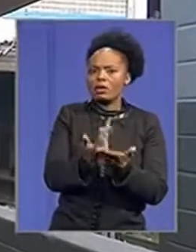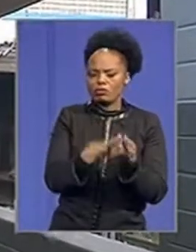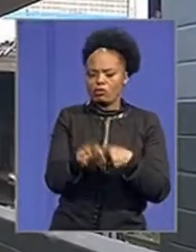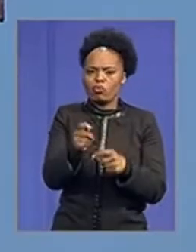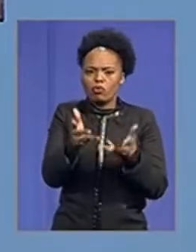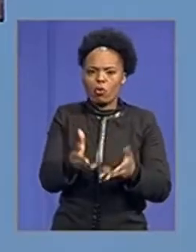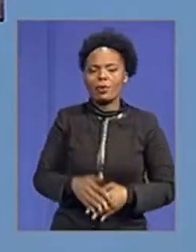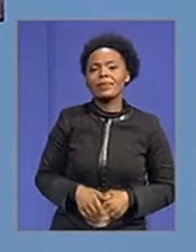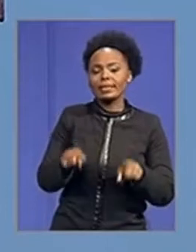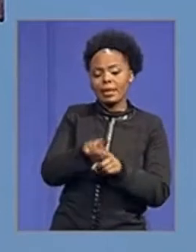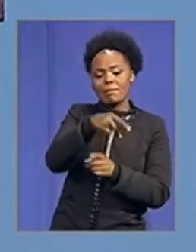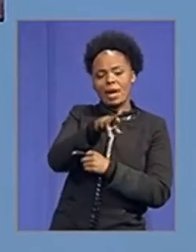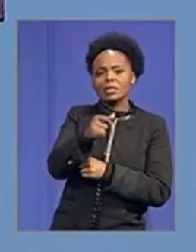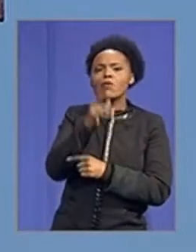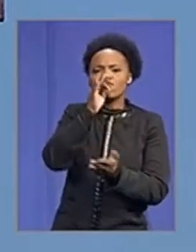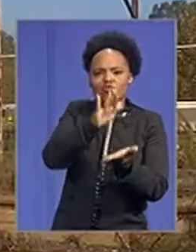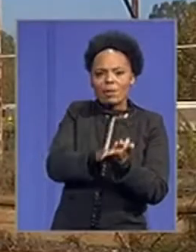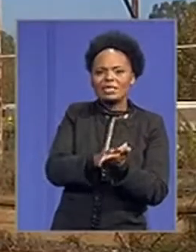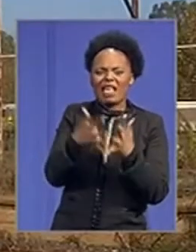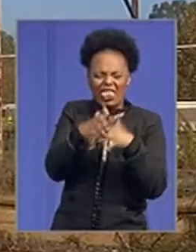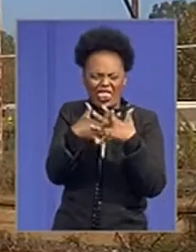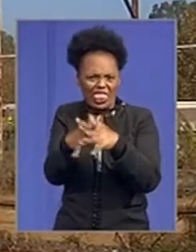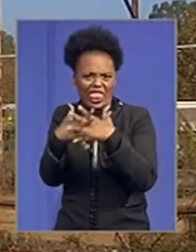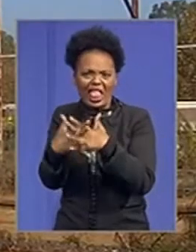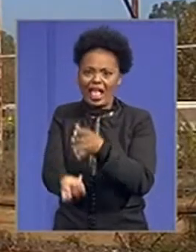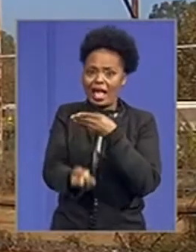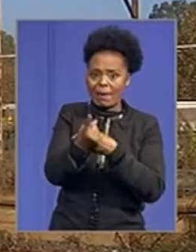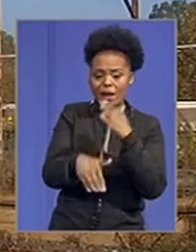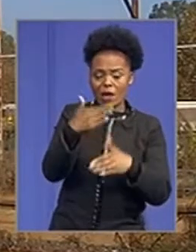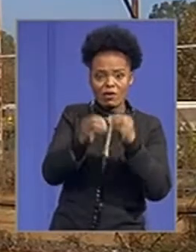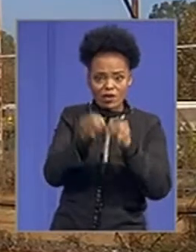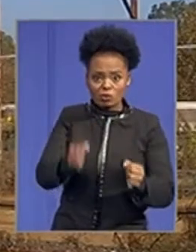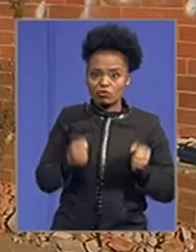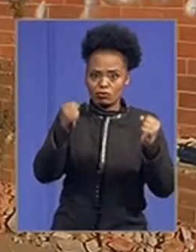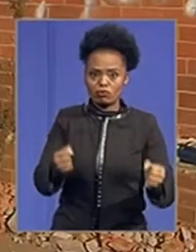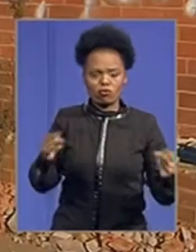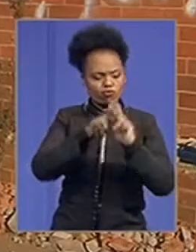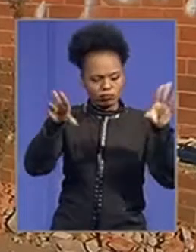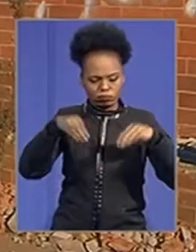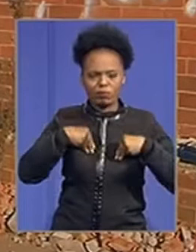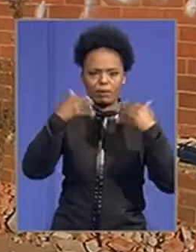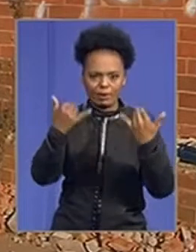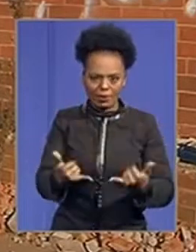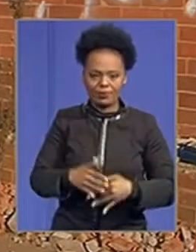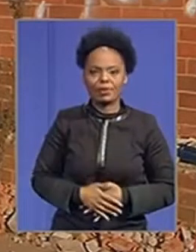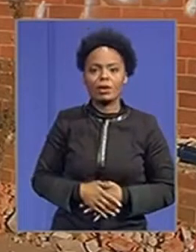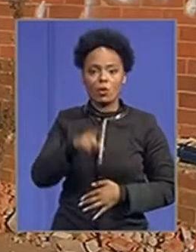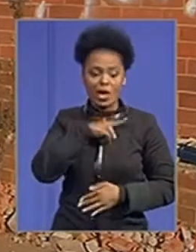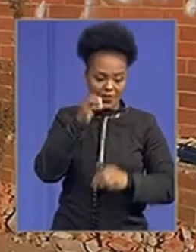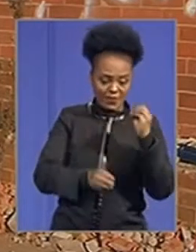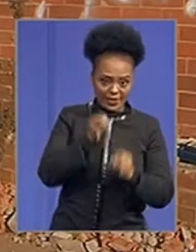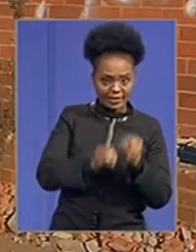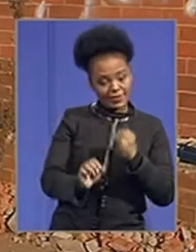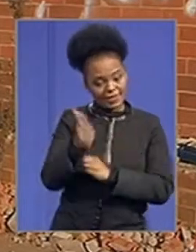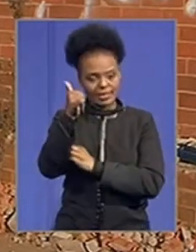for us to save our while we lives. Haji Wale, Hota Nehosebe